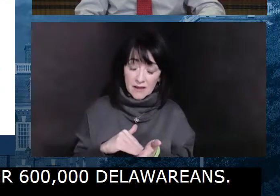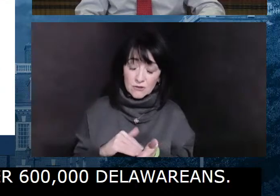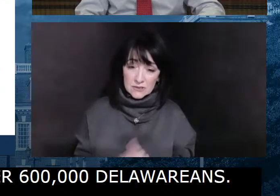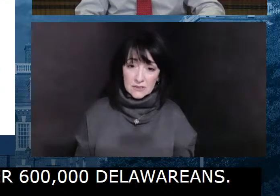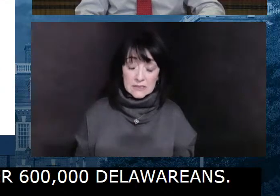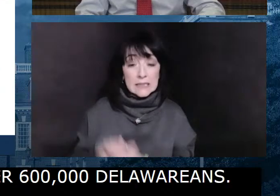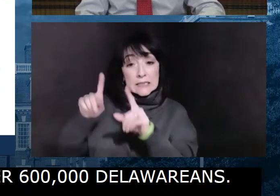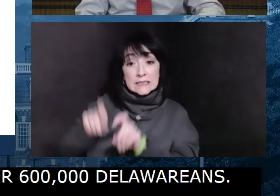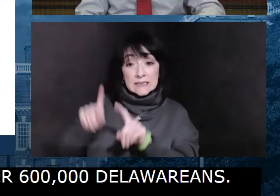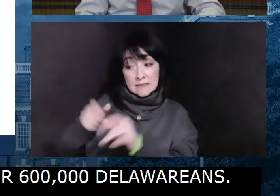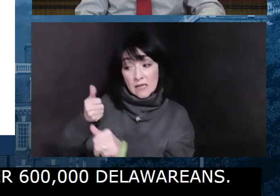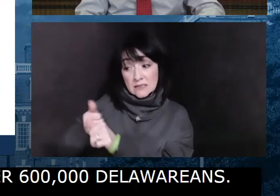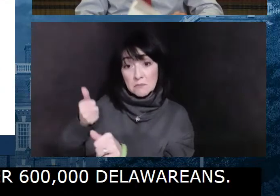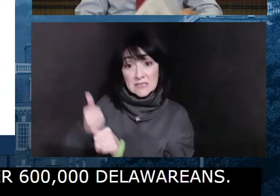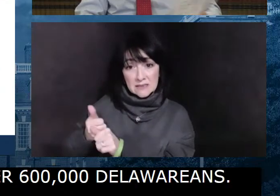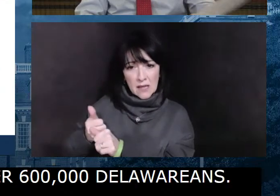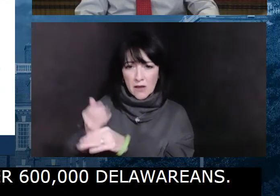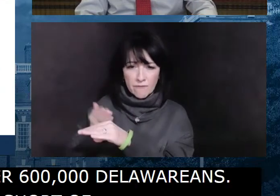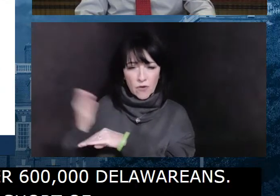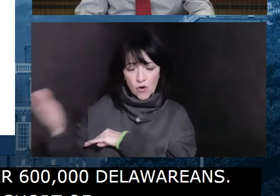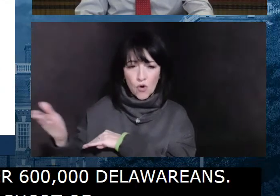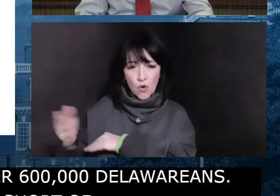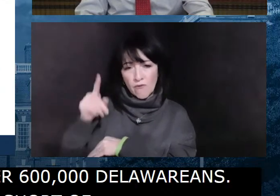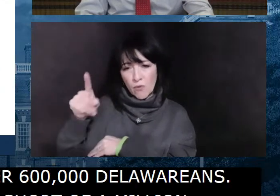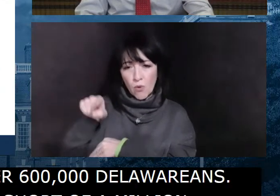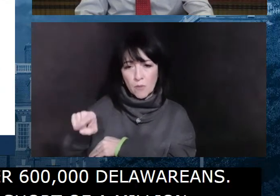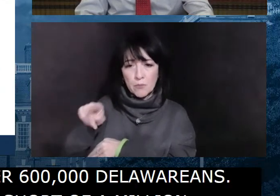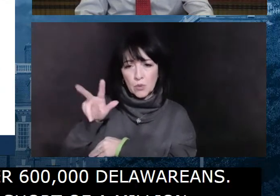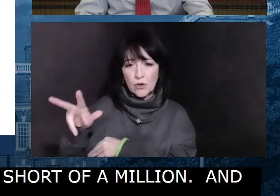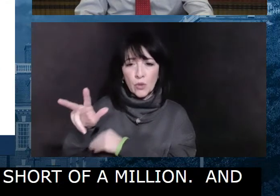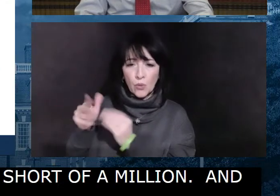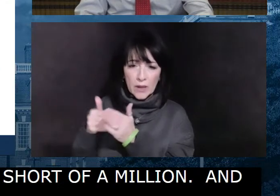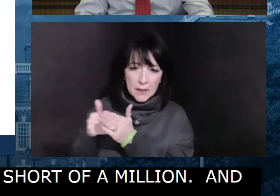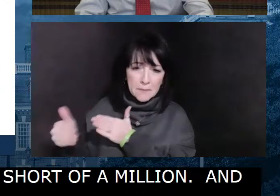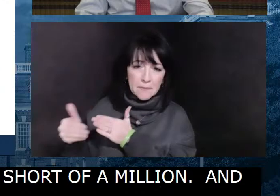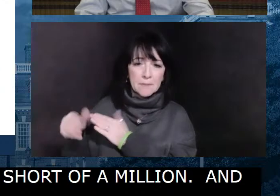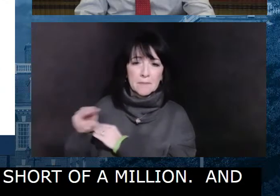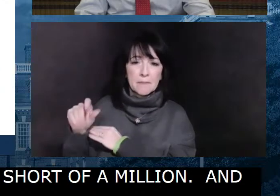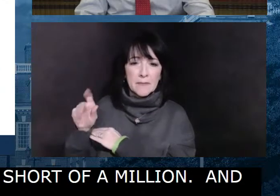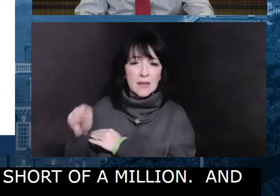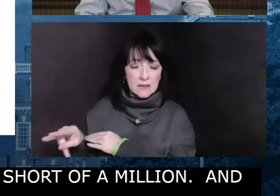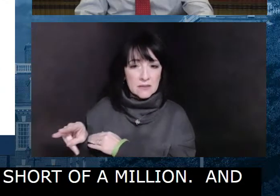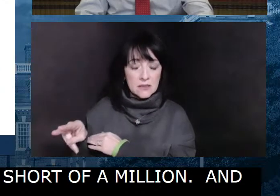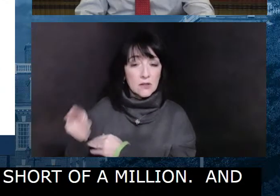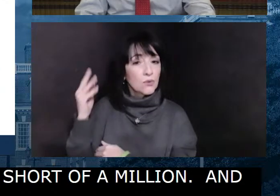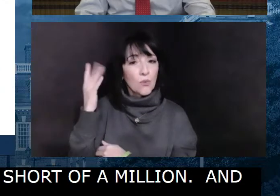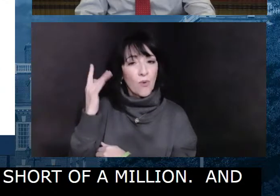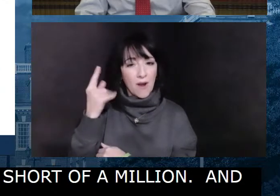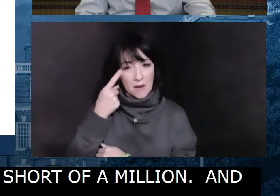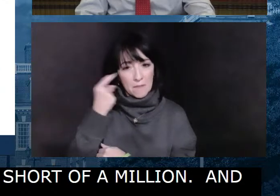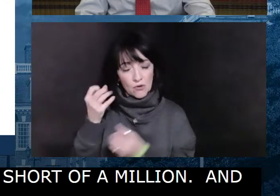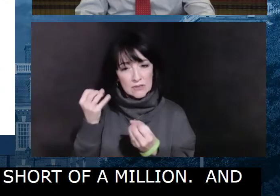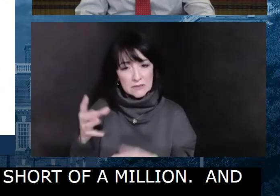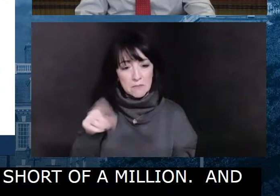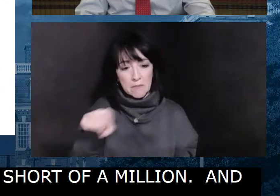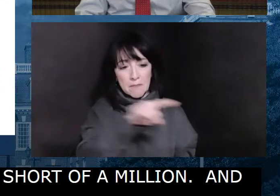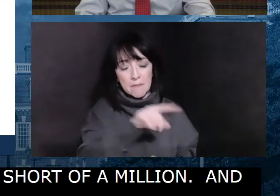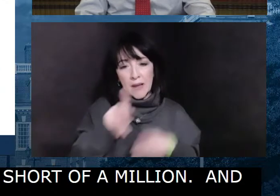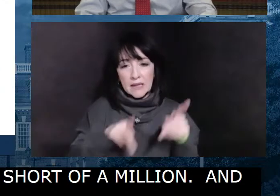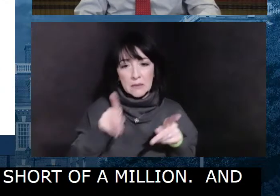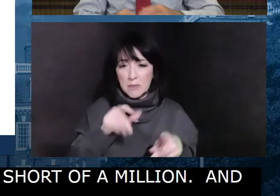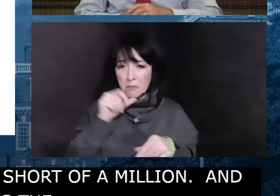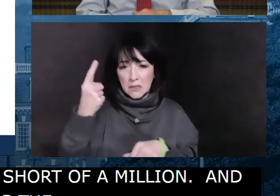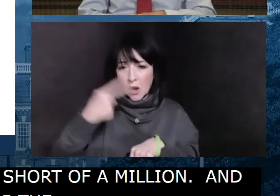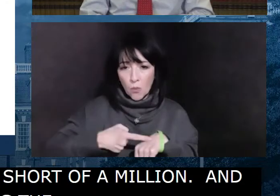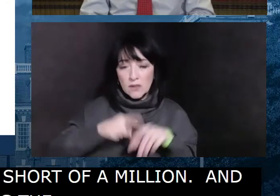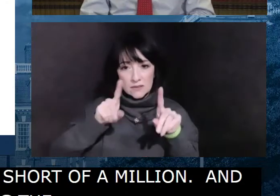at 1.3 million, surpassing the rate that we set as a goal many months ago. On